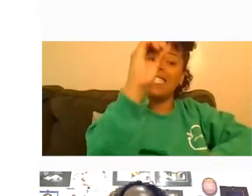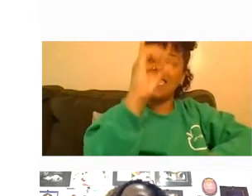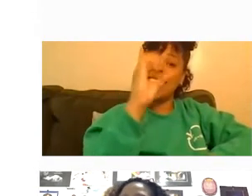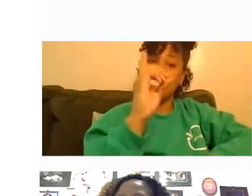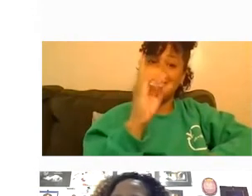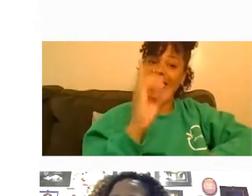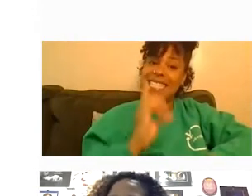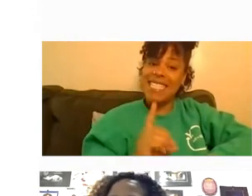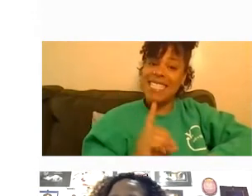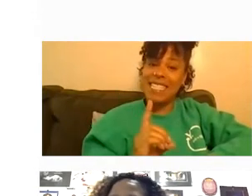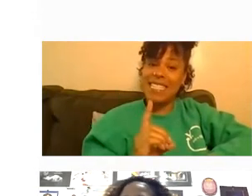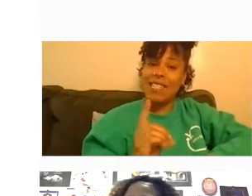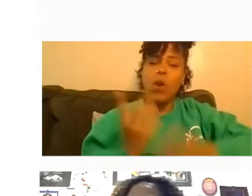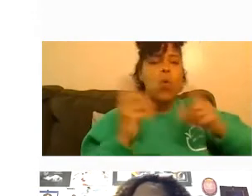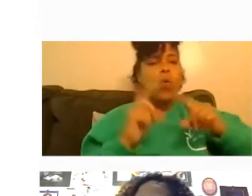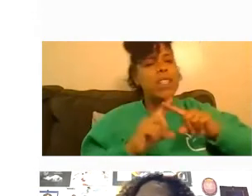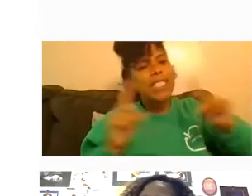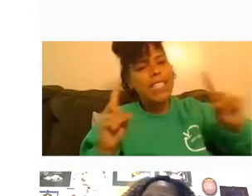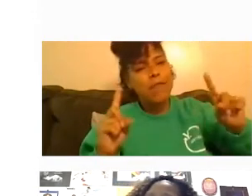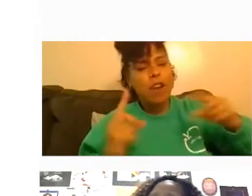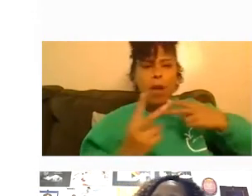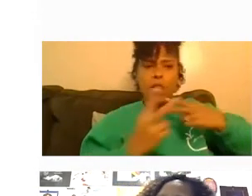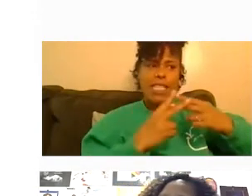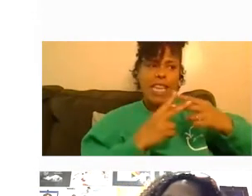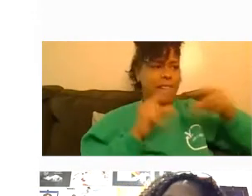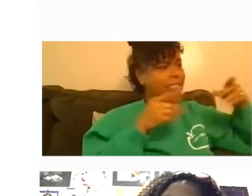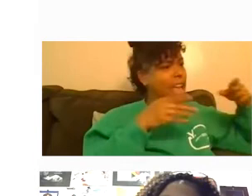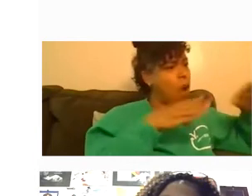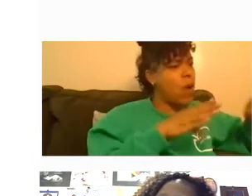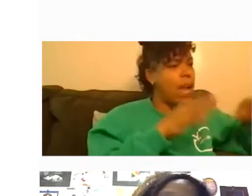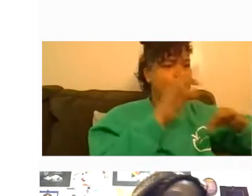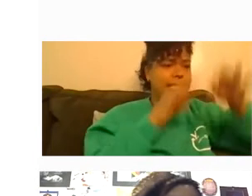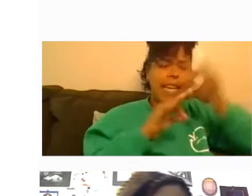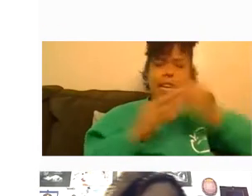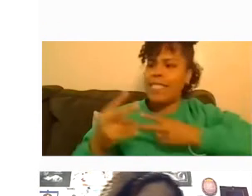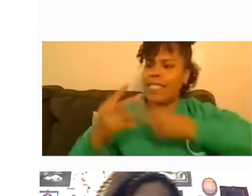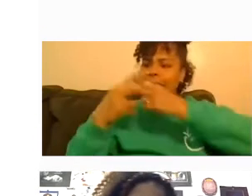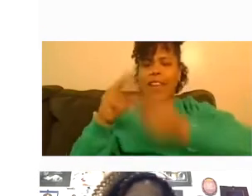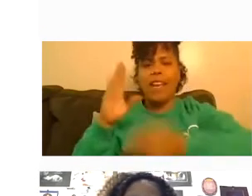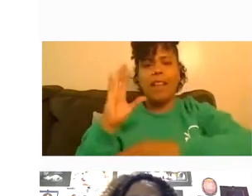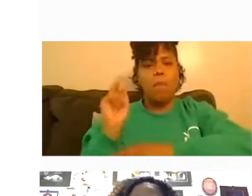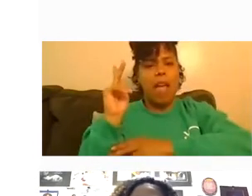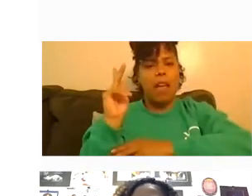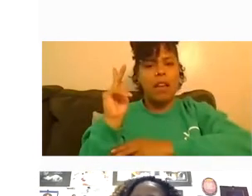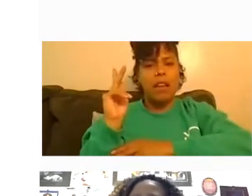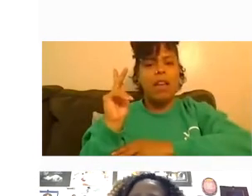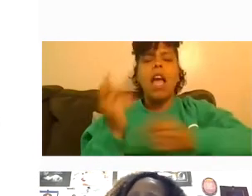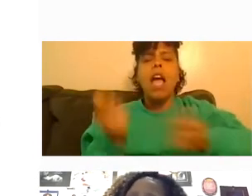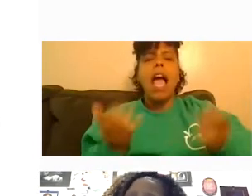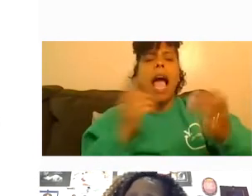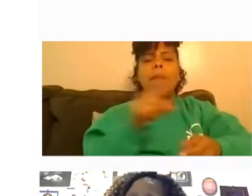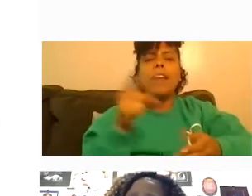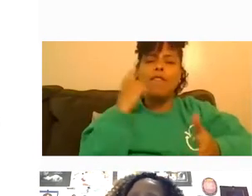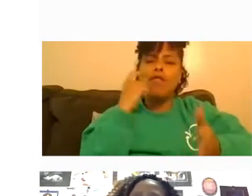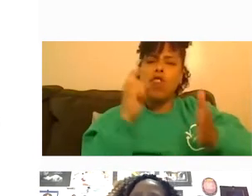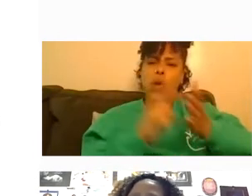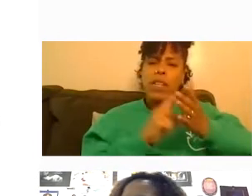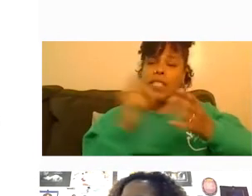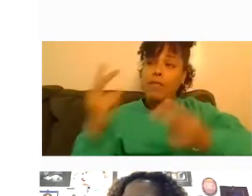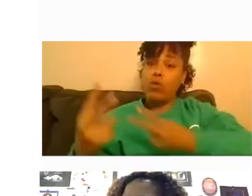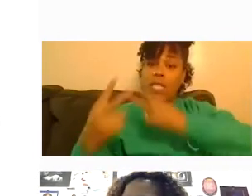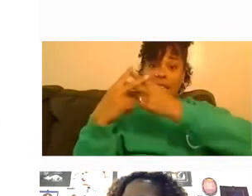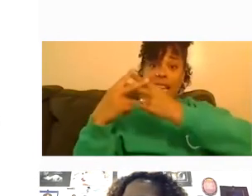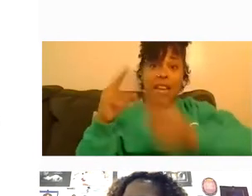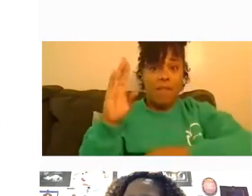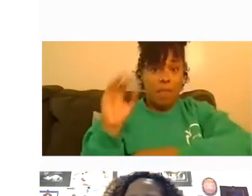saving. What's different about saving this way versus saving in a bank? How many of you have noticed that if you save in a bank, in a